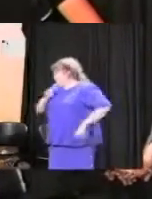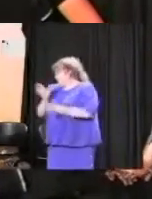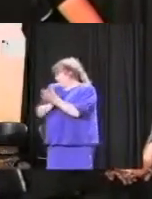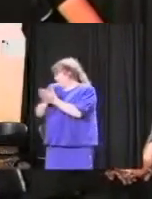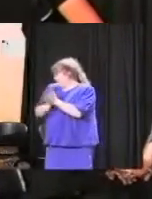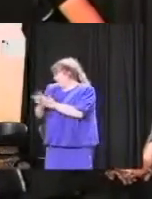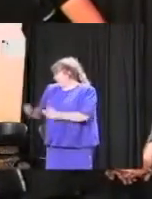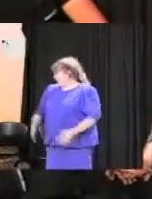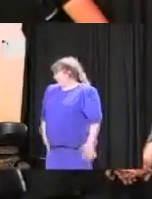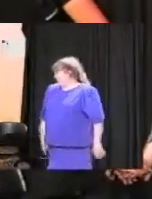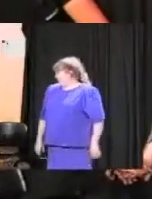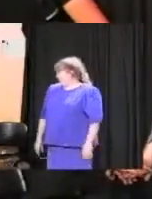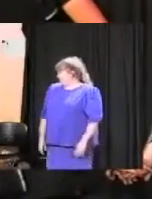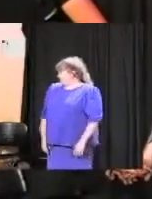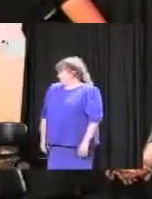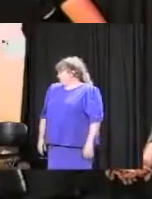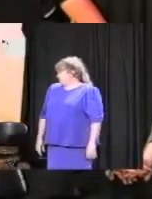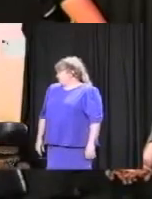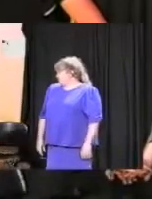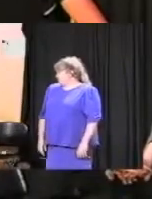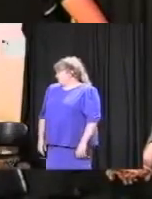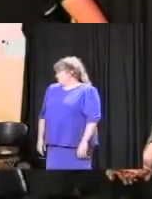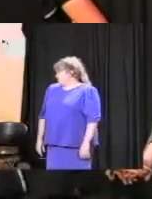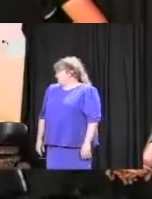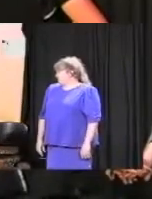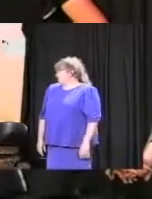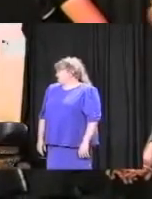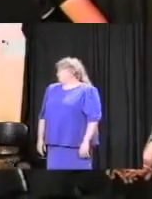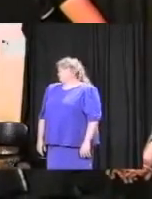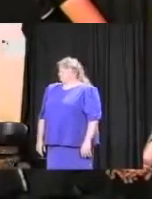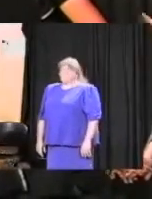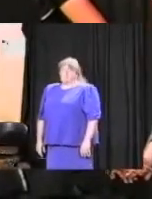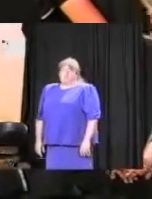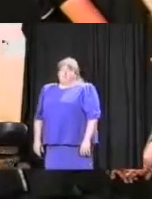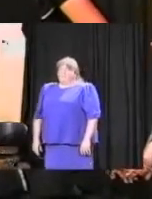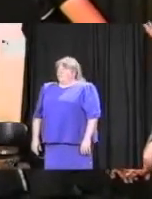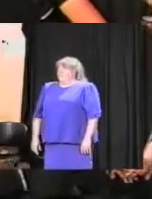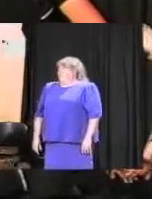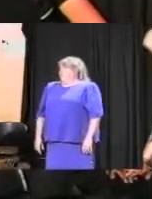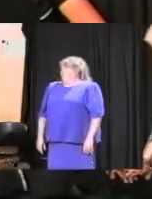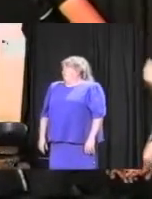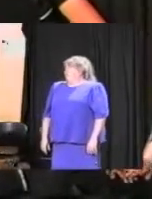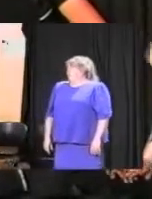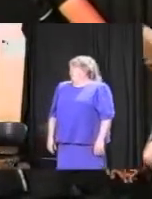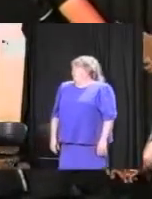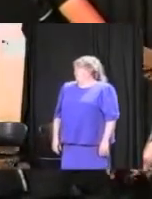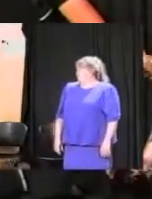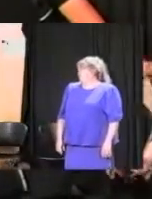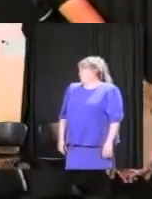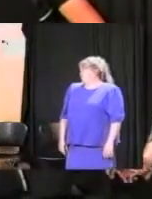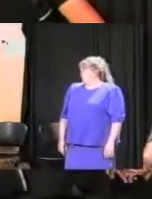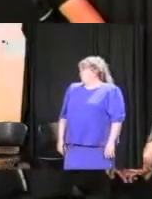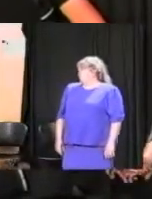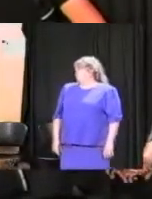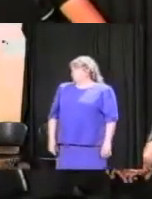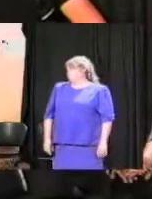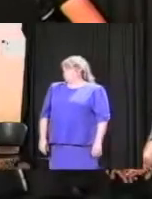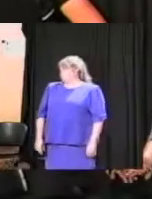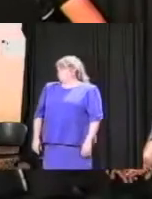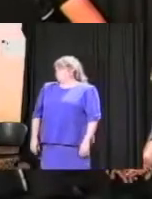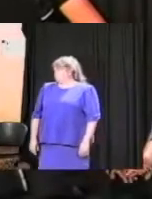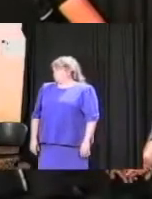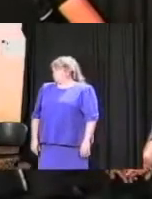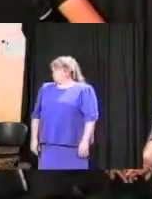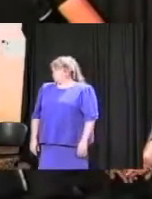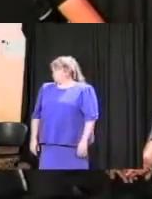this project with me. Please. Please. Okay, it's boring, right? Who needs sleeping pills? Just listen to me talk